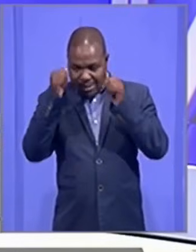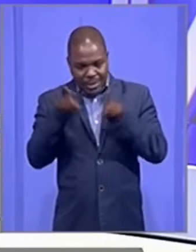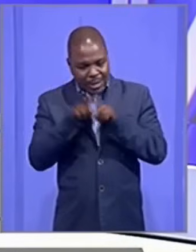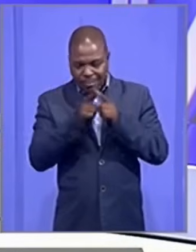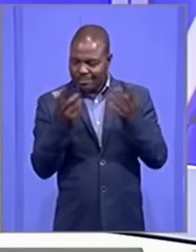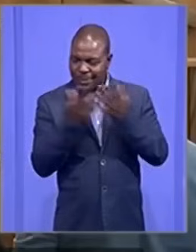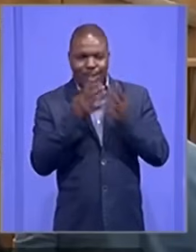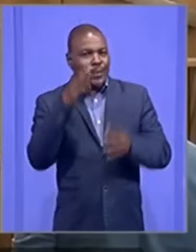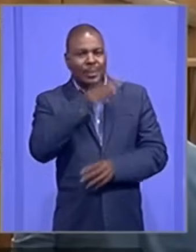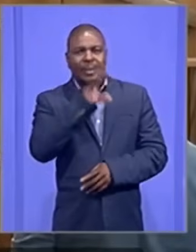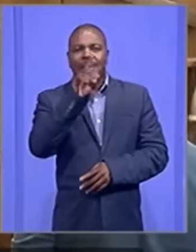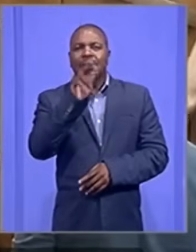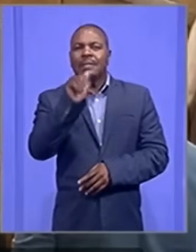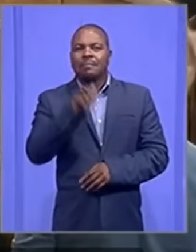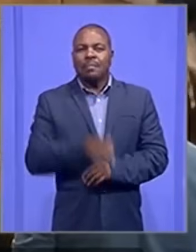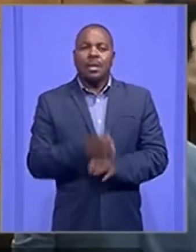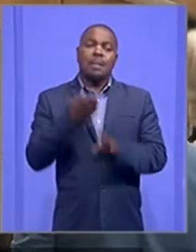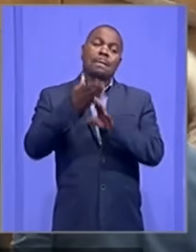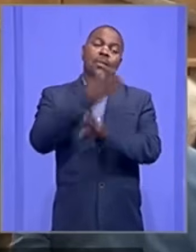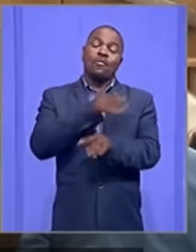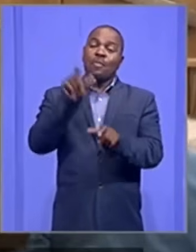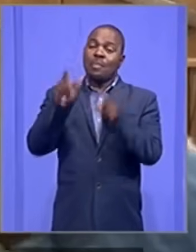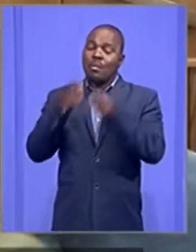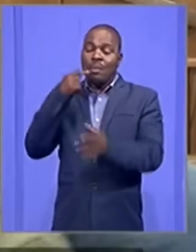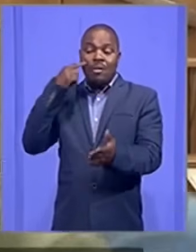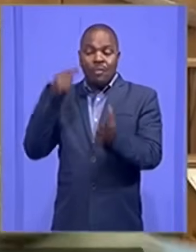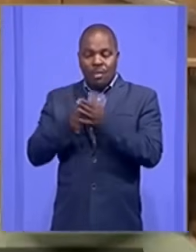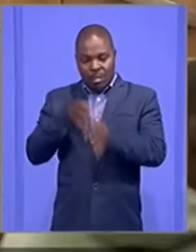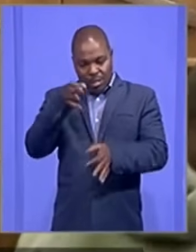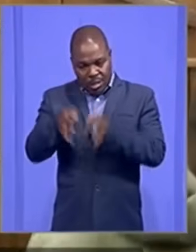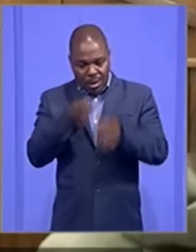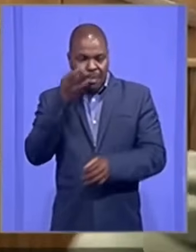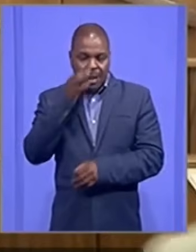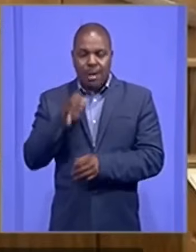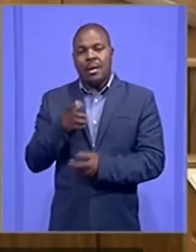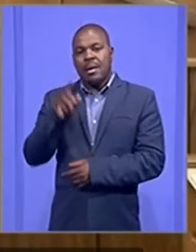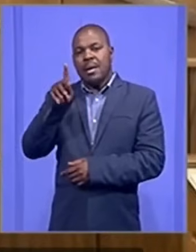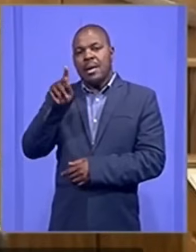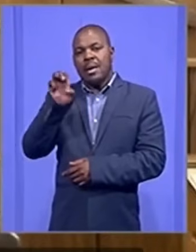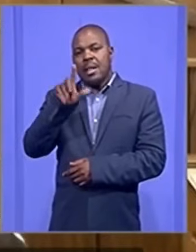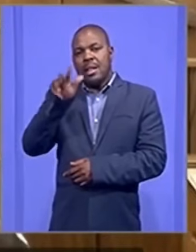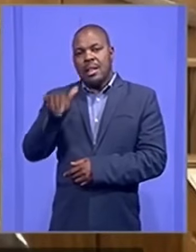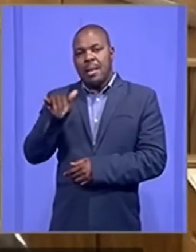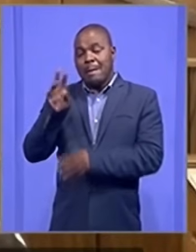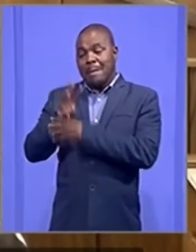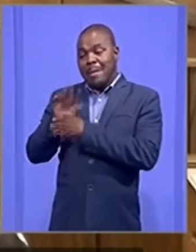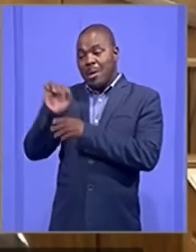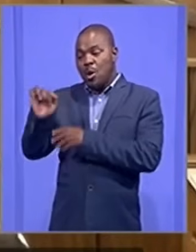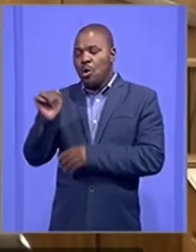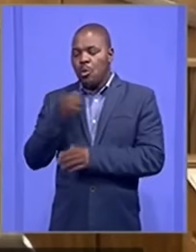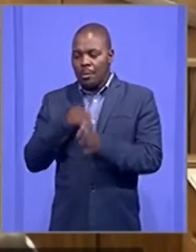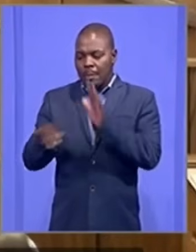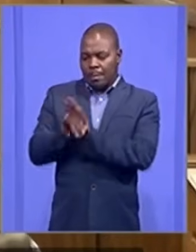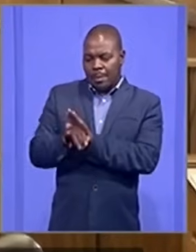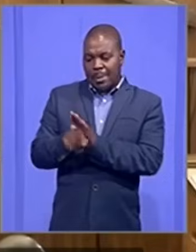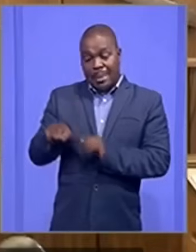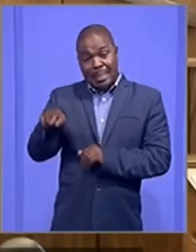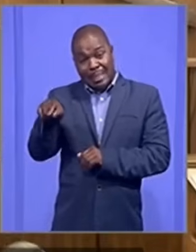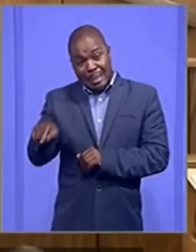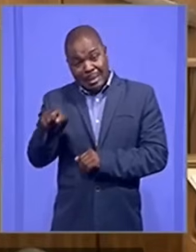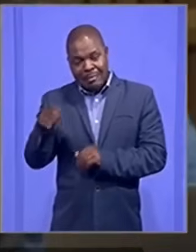polao. Dihlatse tša peleng di boditše kgorotsheko gore mmago Kelly Khumalo Gladness o hlaotše kefa yeo e bego e